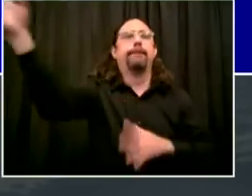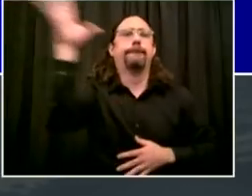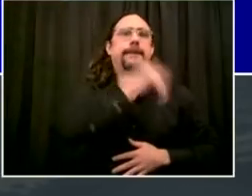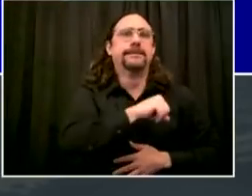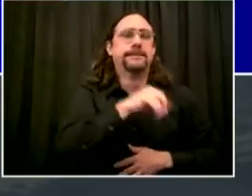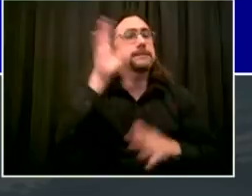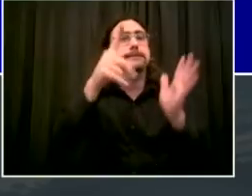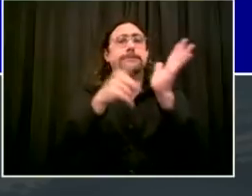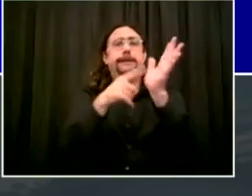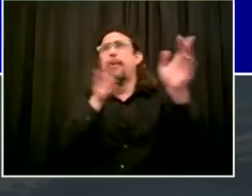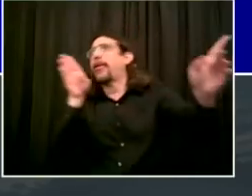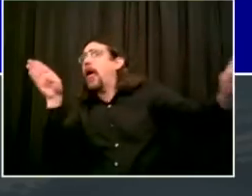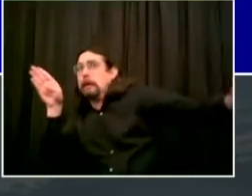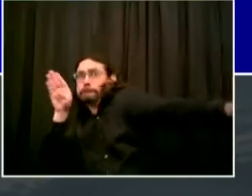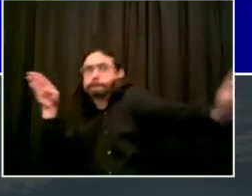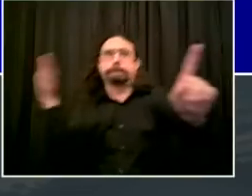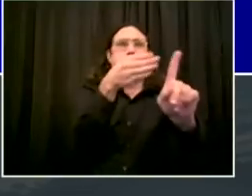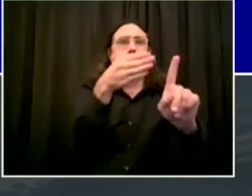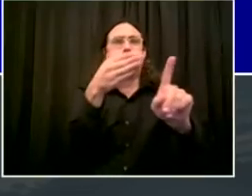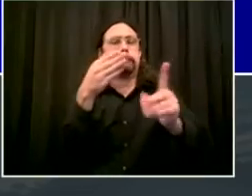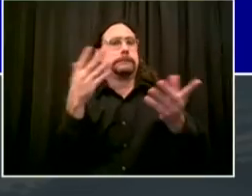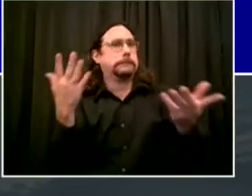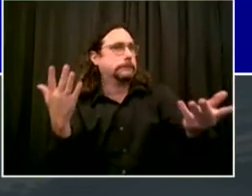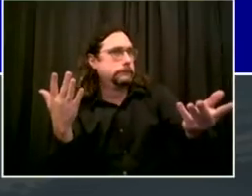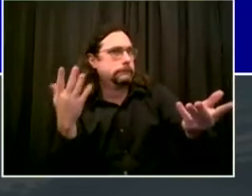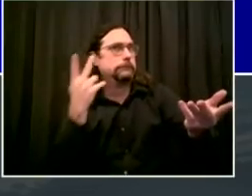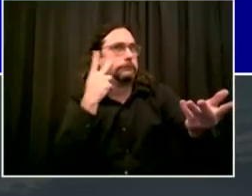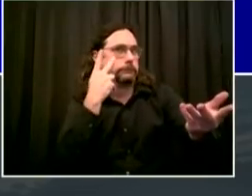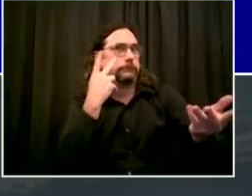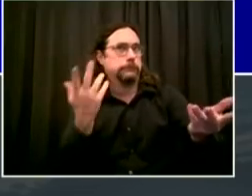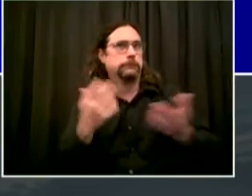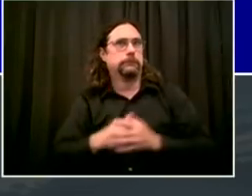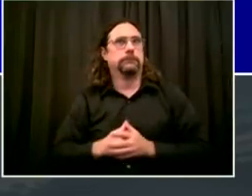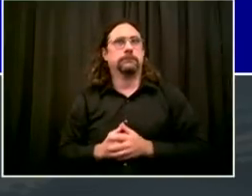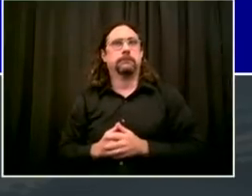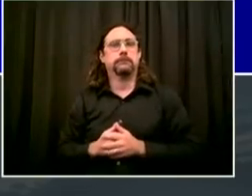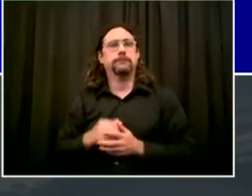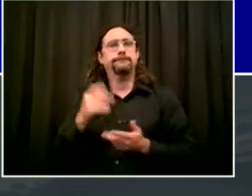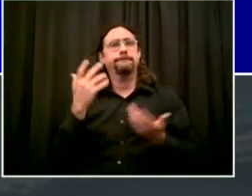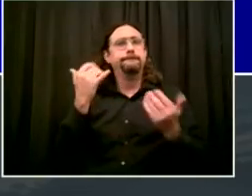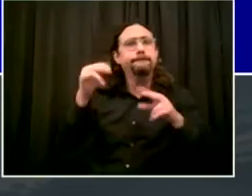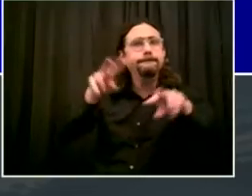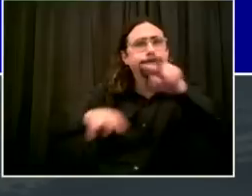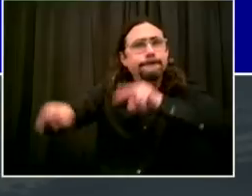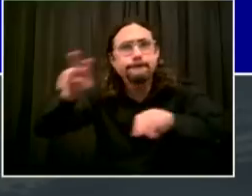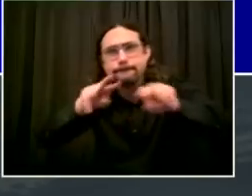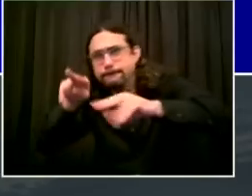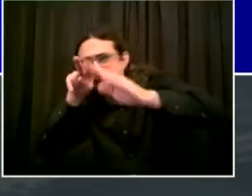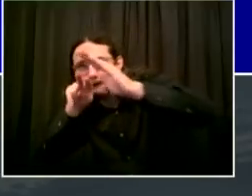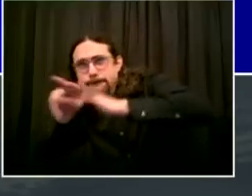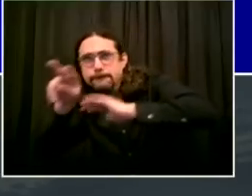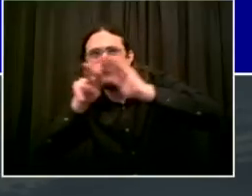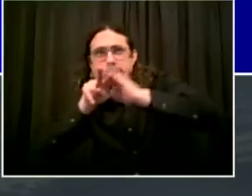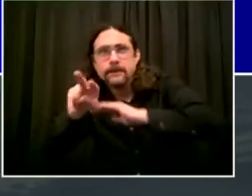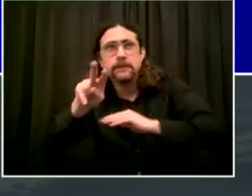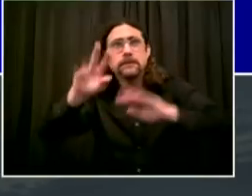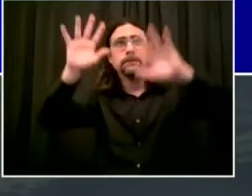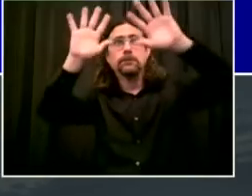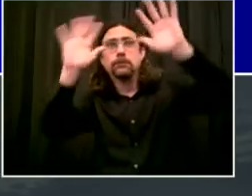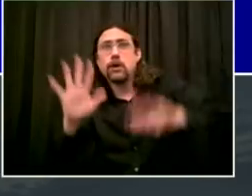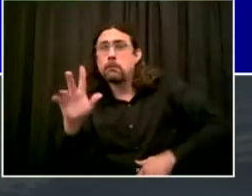now. Lower Manhattan is particularly vulnerable in this situation based on what we've heard from the National Weather Service.